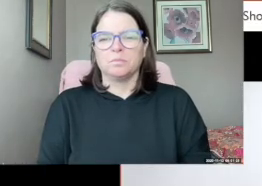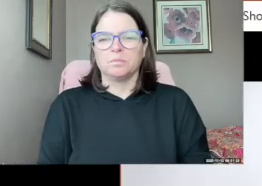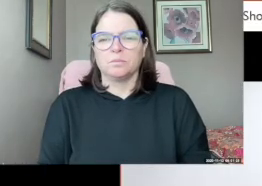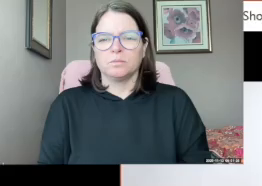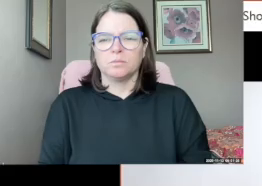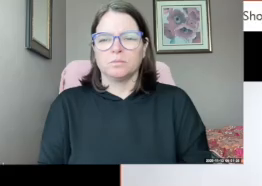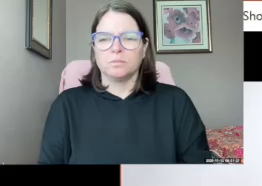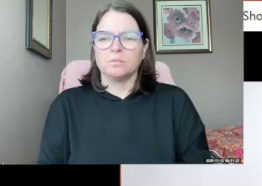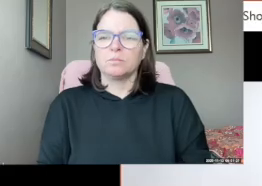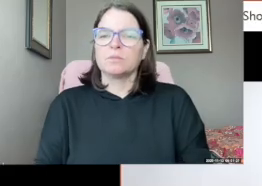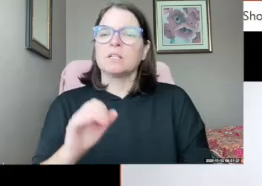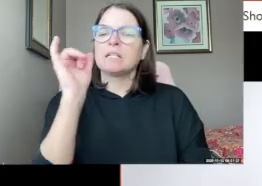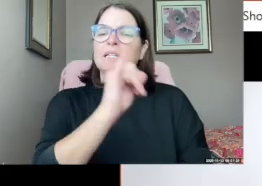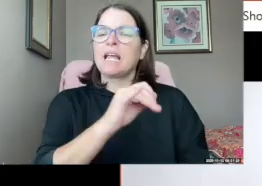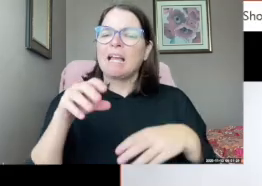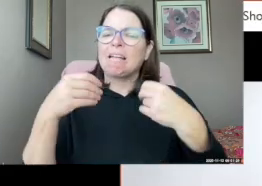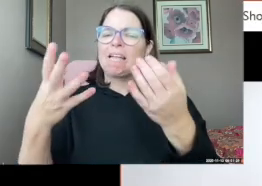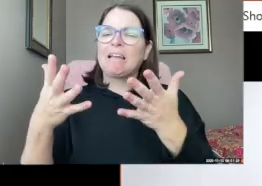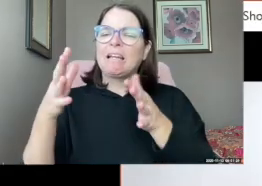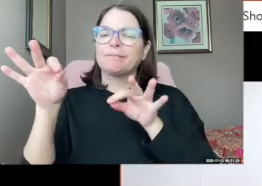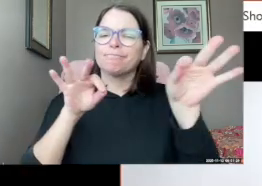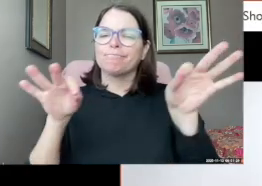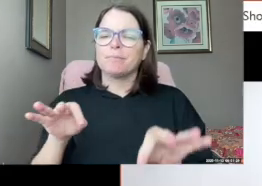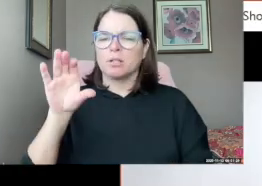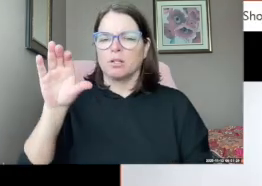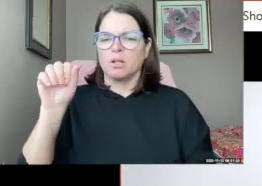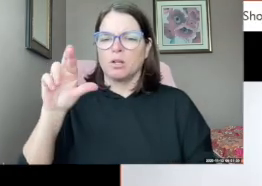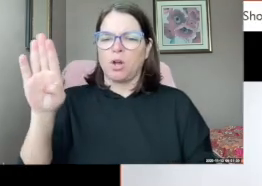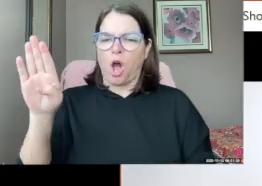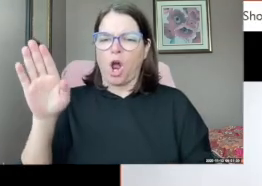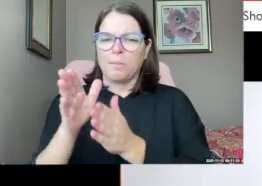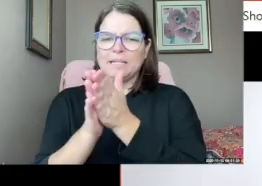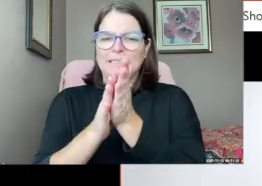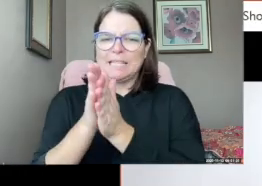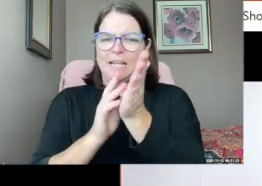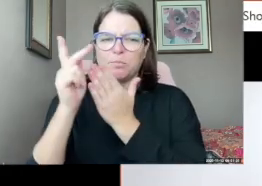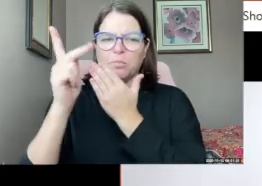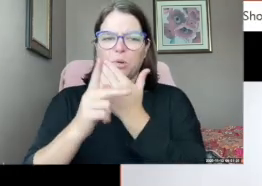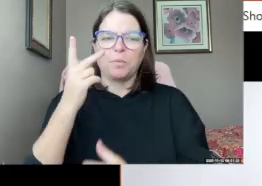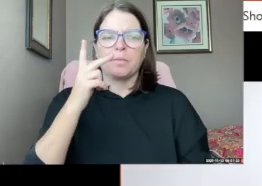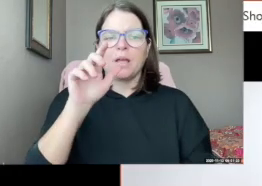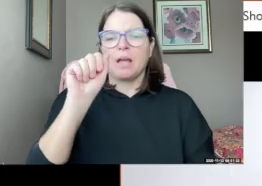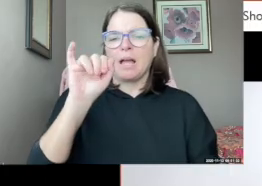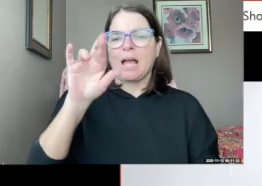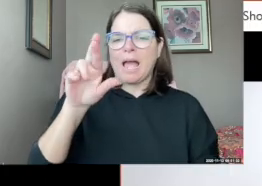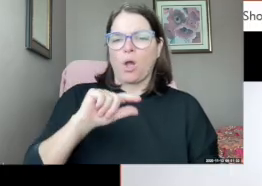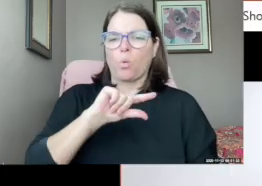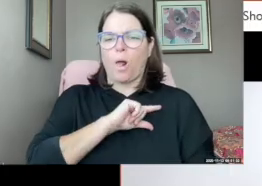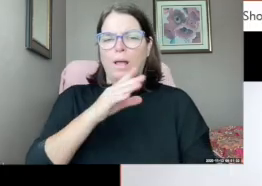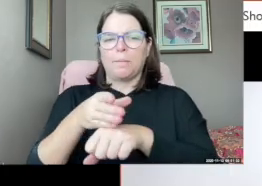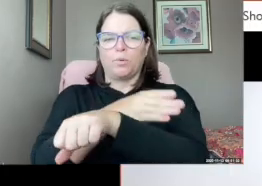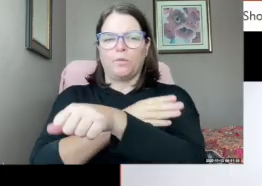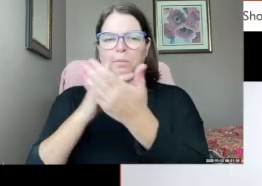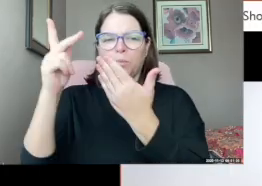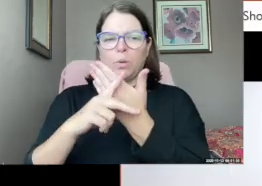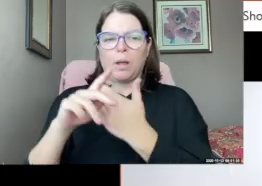So this slide gives a quick overview of CARB's incentive programs. I'll start with the Air Quality Improvement